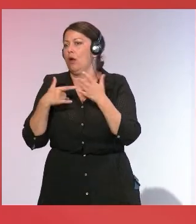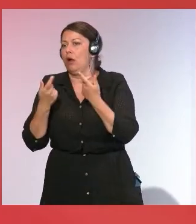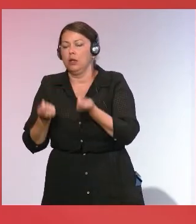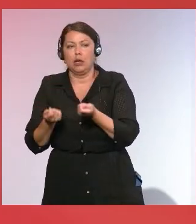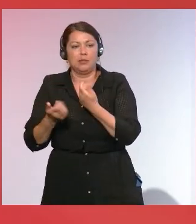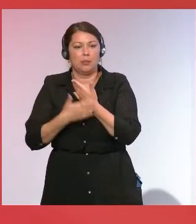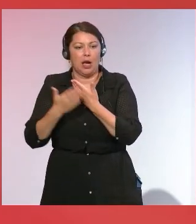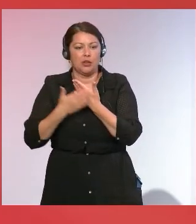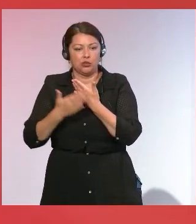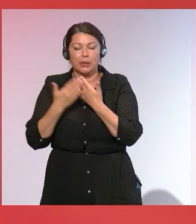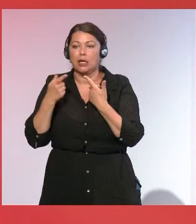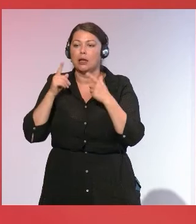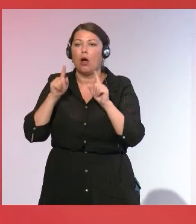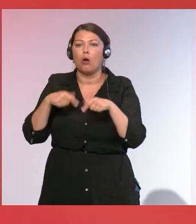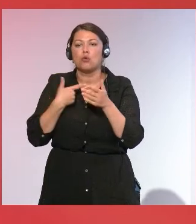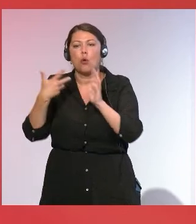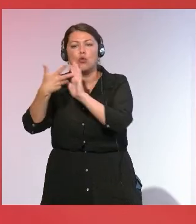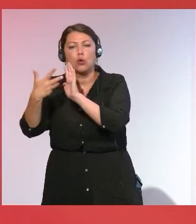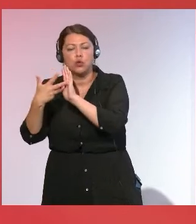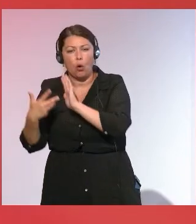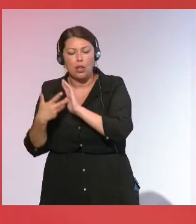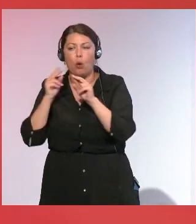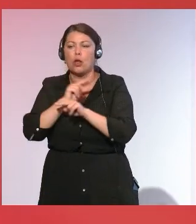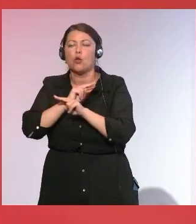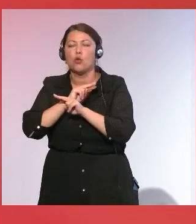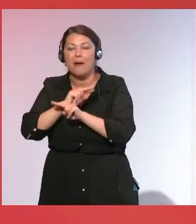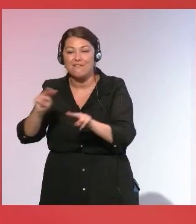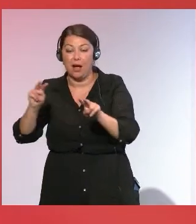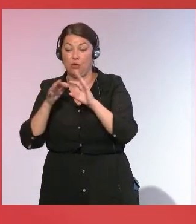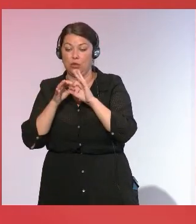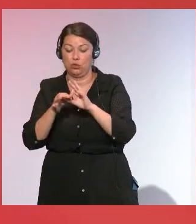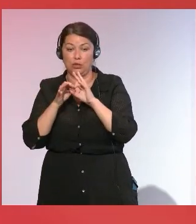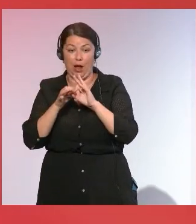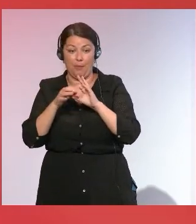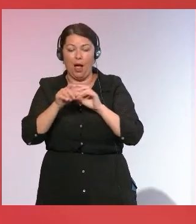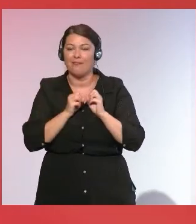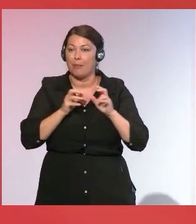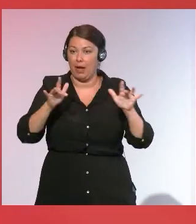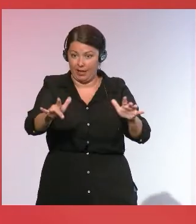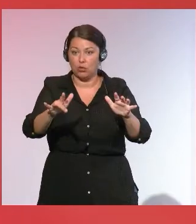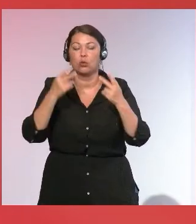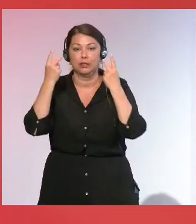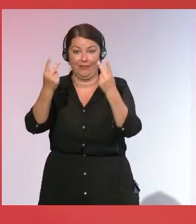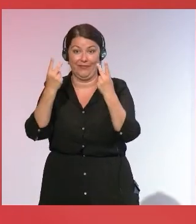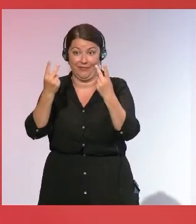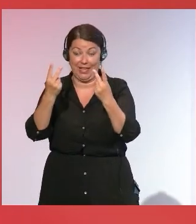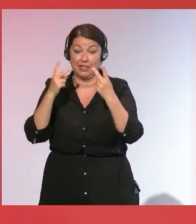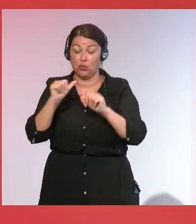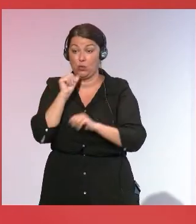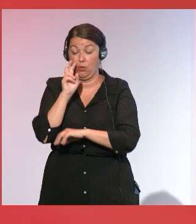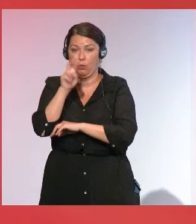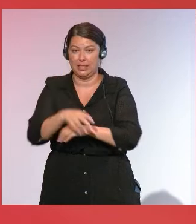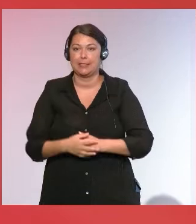then we can keep on top of these things. So climate is one of many factors that influence the transmission of vector-borne